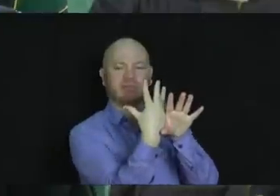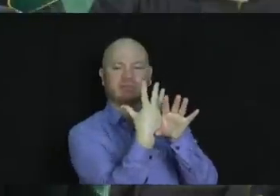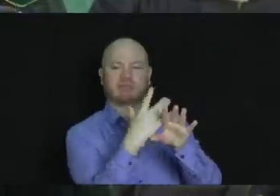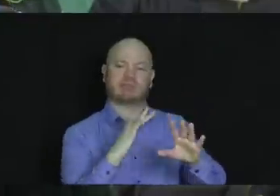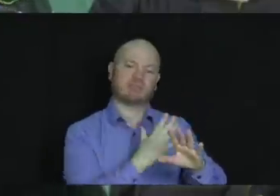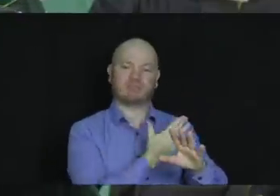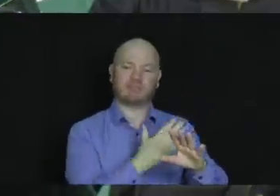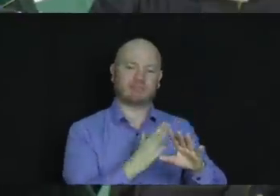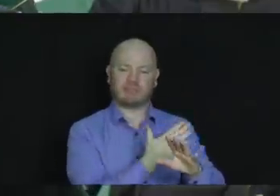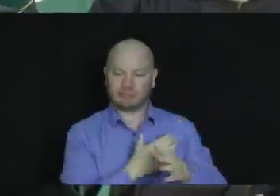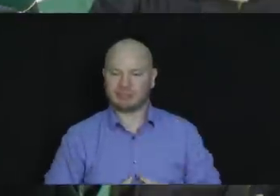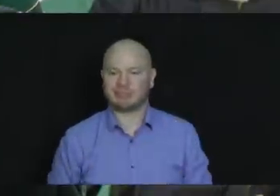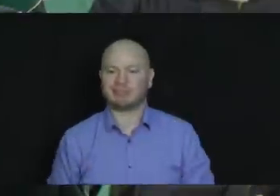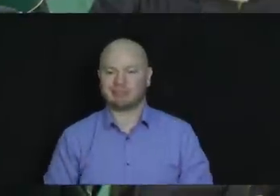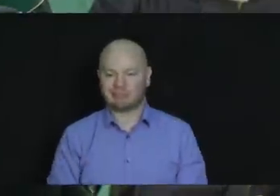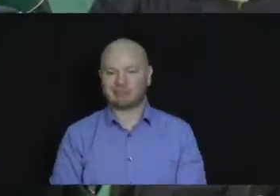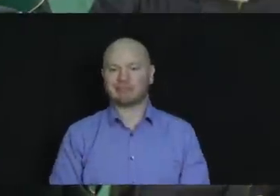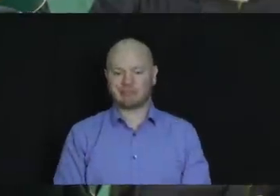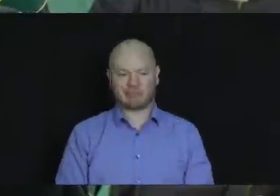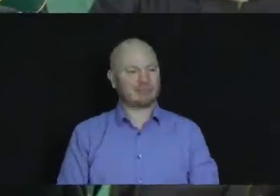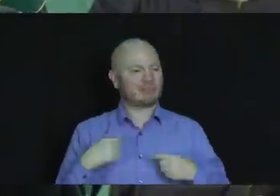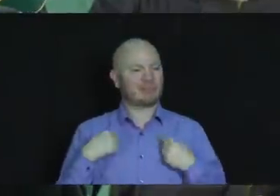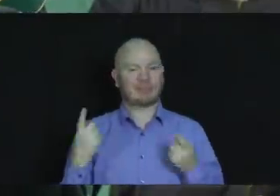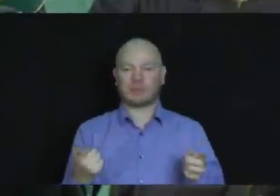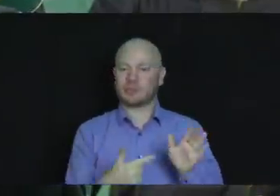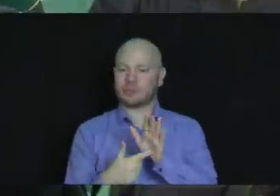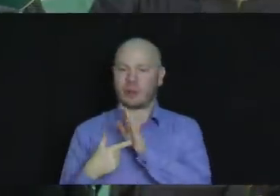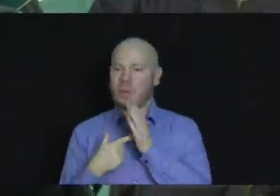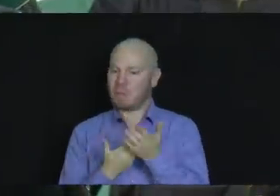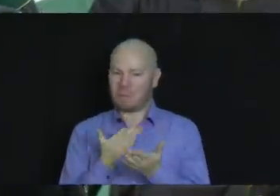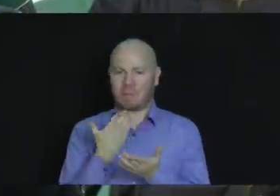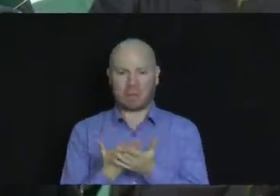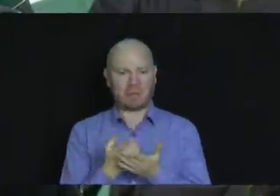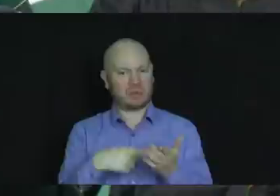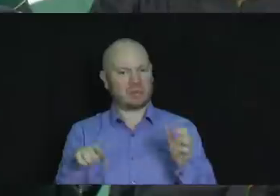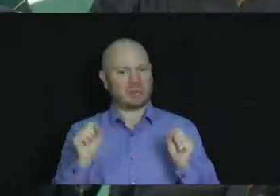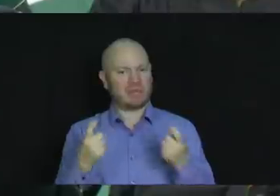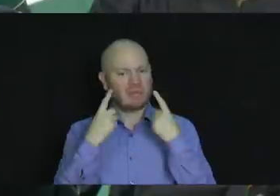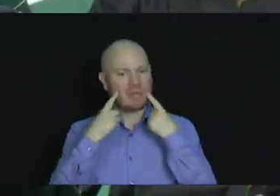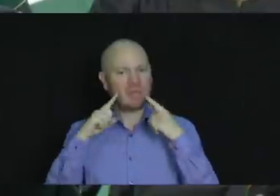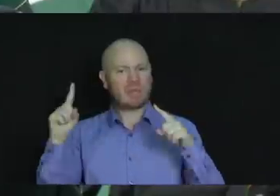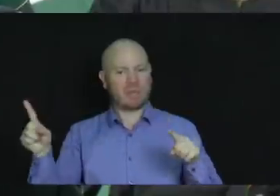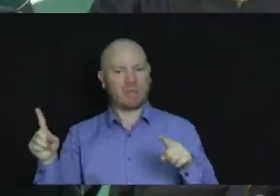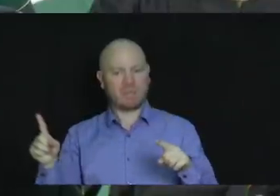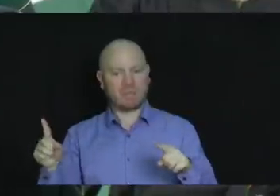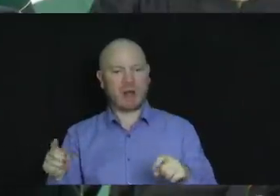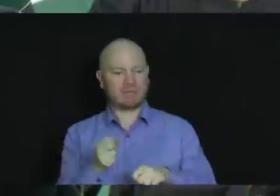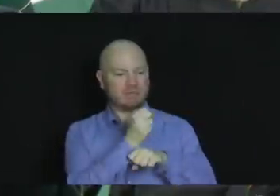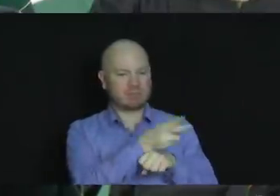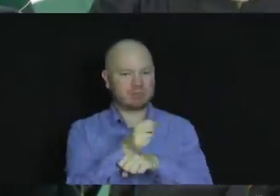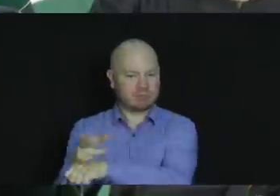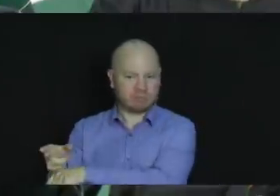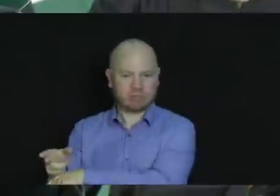how to confront these challenges and many others with courage and perseverance.